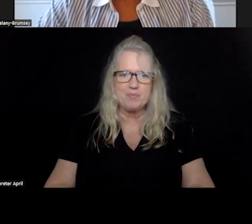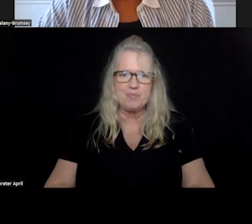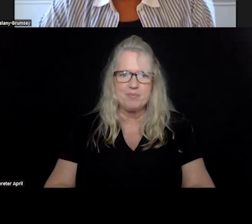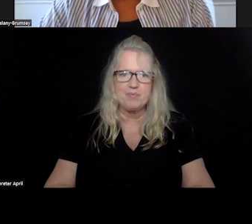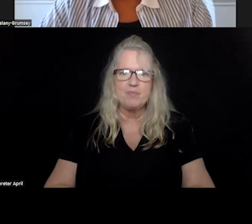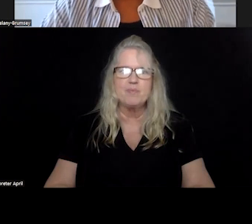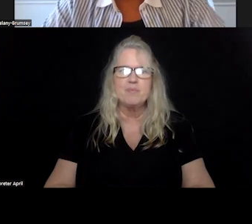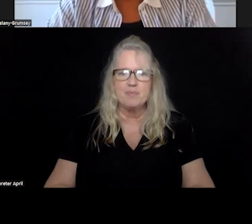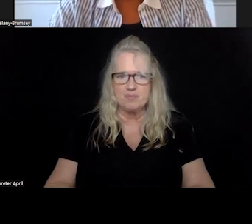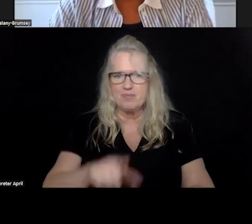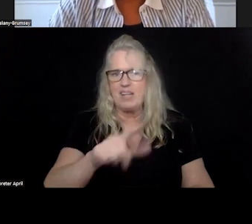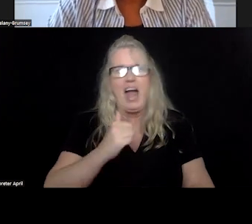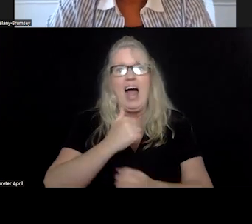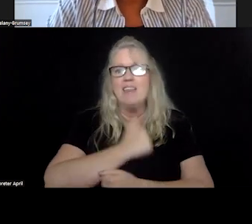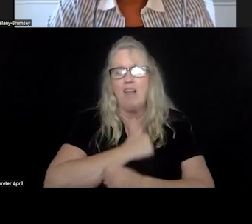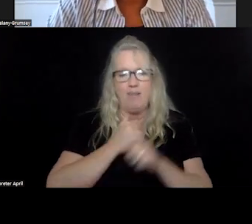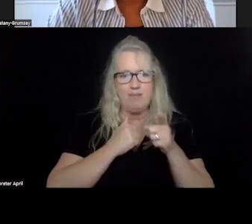I love this slide.